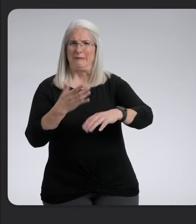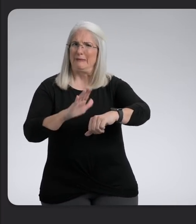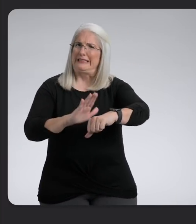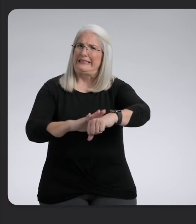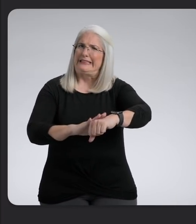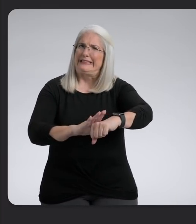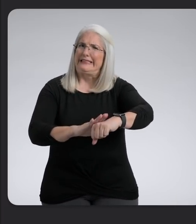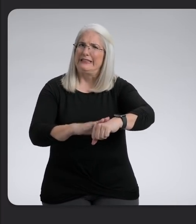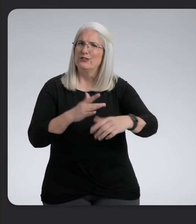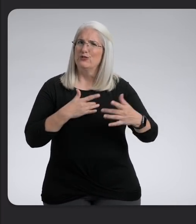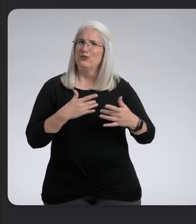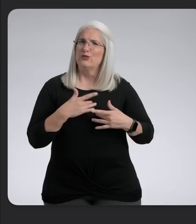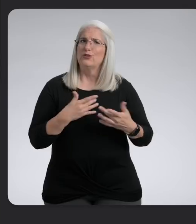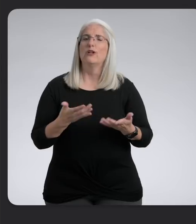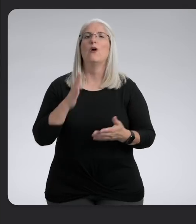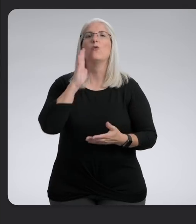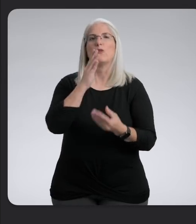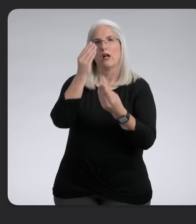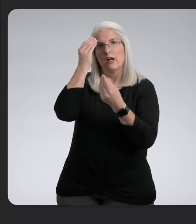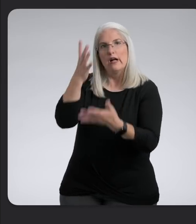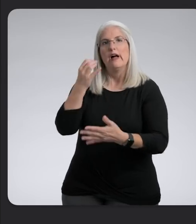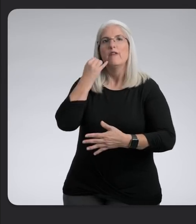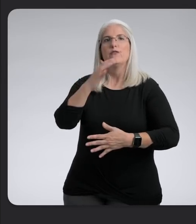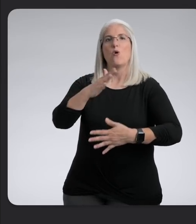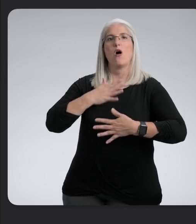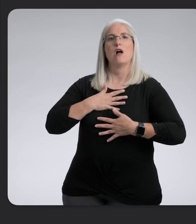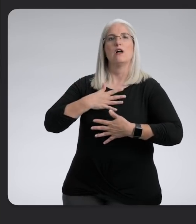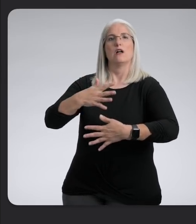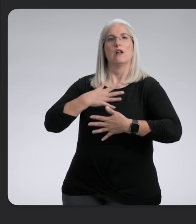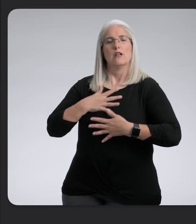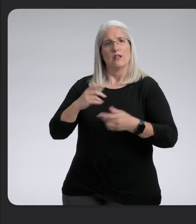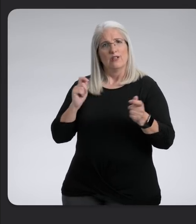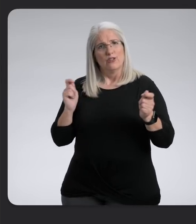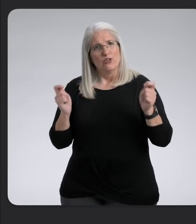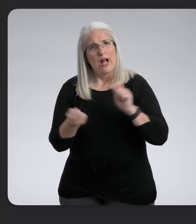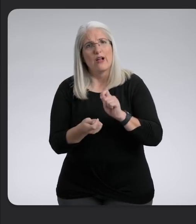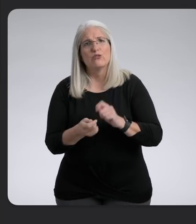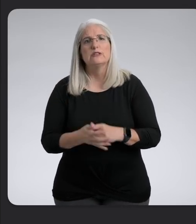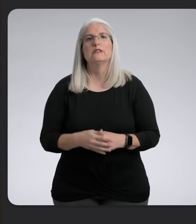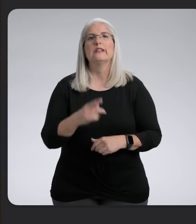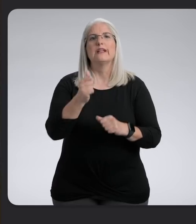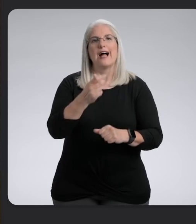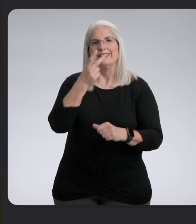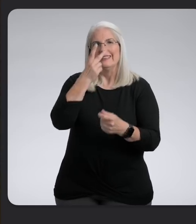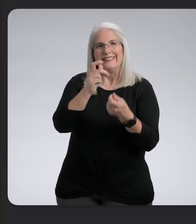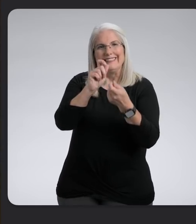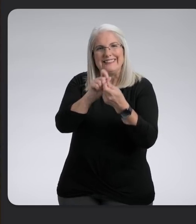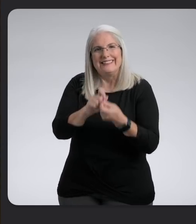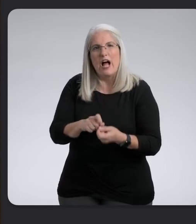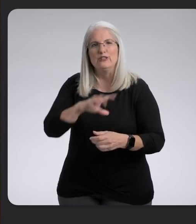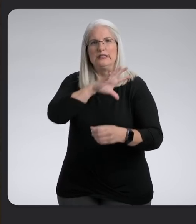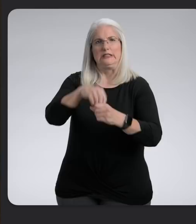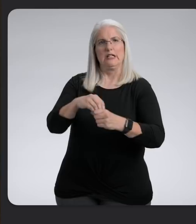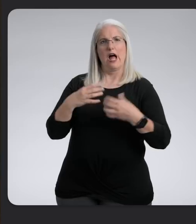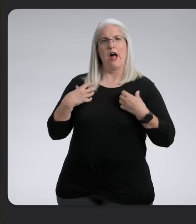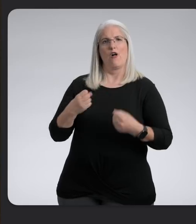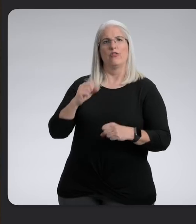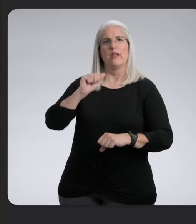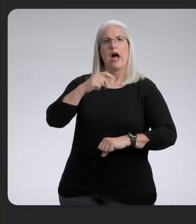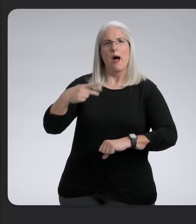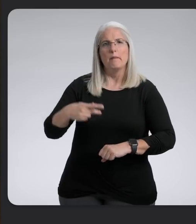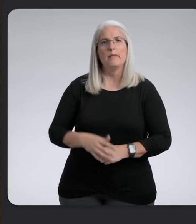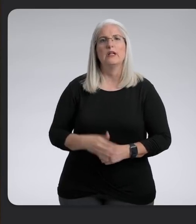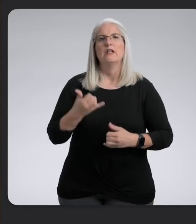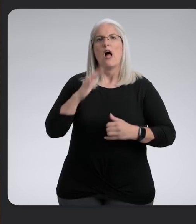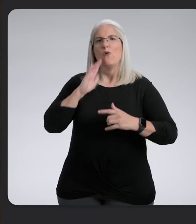been identified. And you can see even more details on respiratory rate in the Health app. Now I'd like to turn it over to Jules to tell you